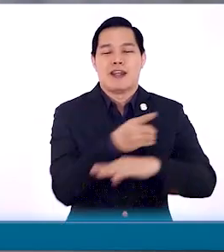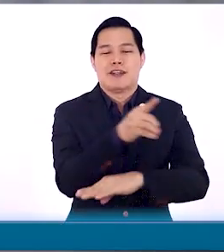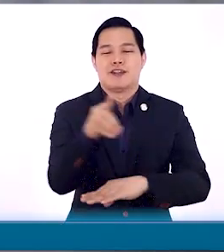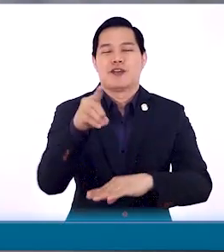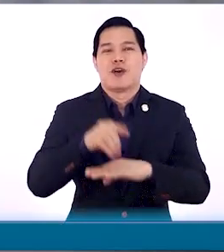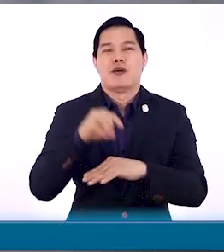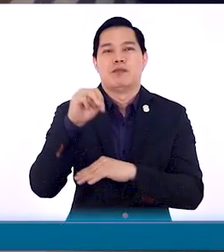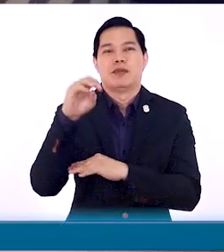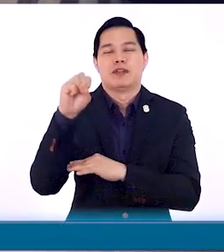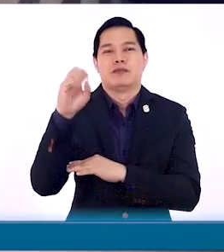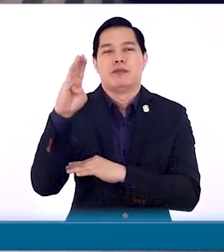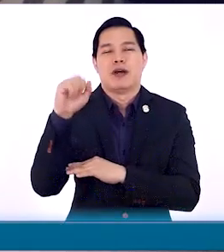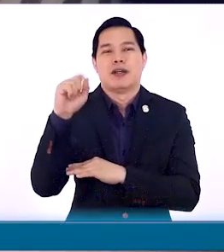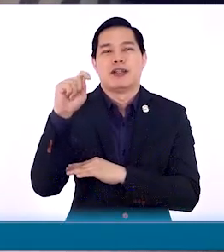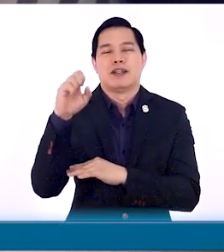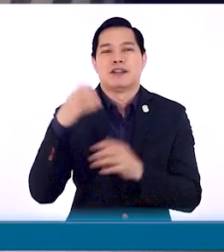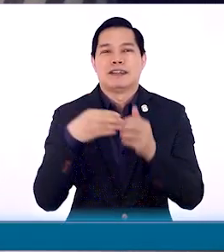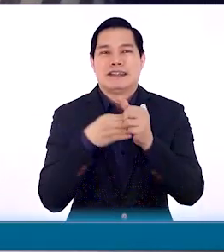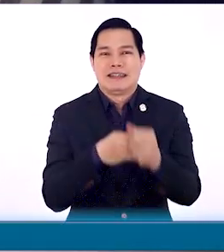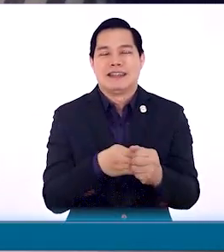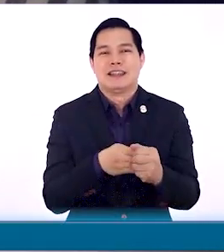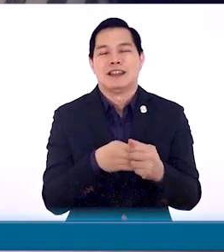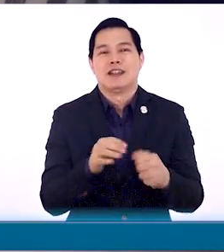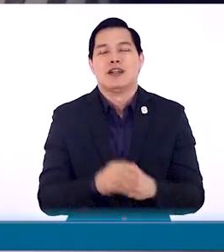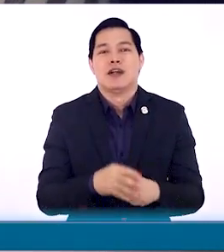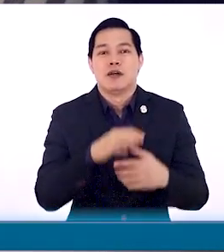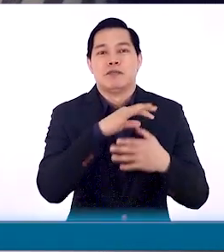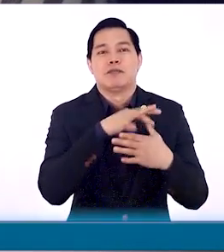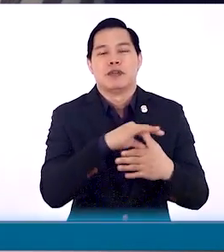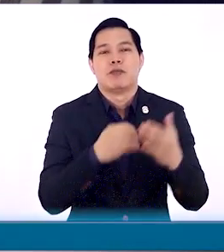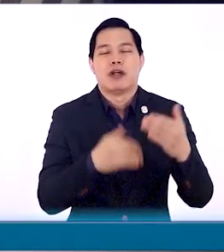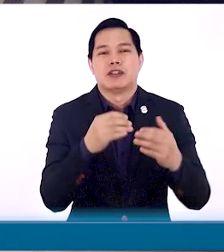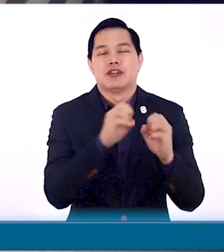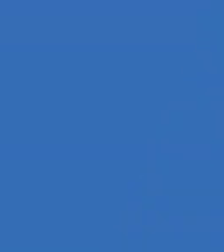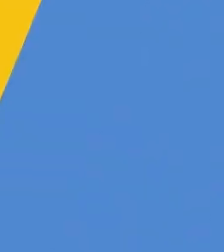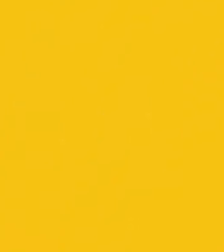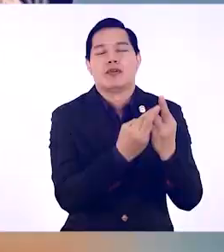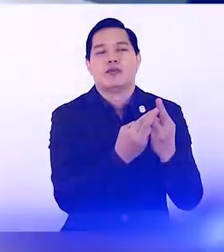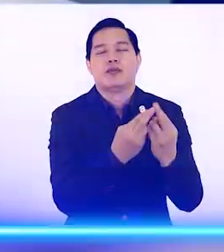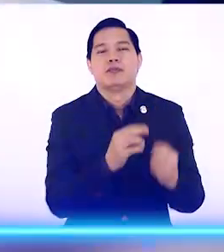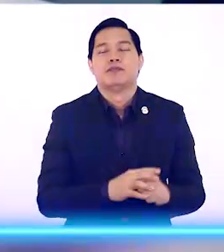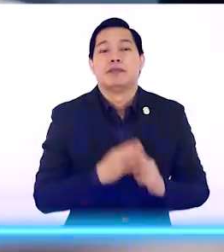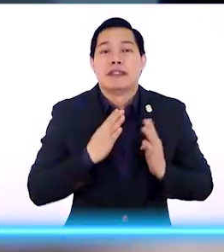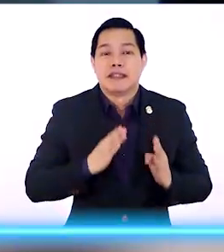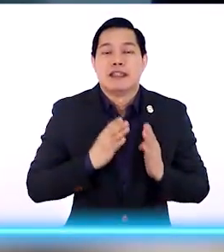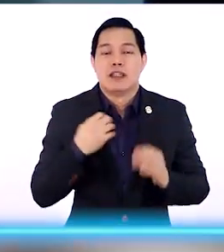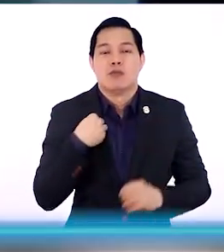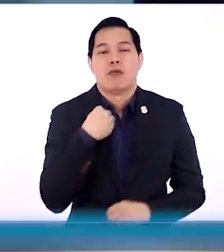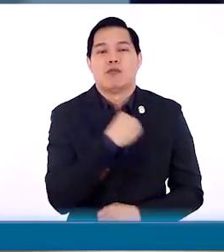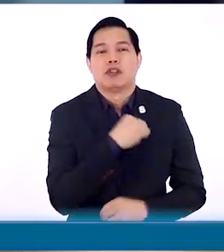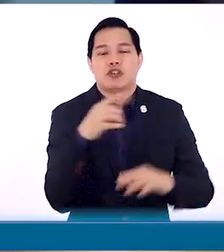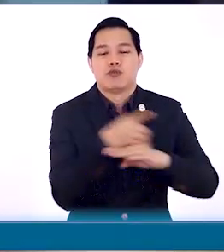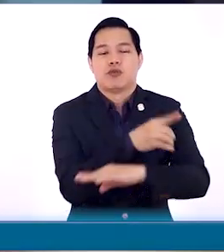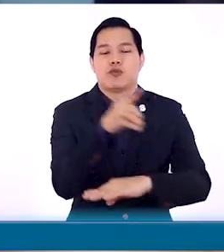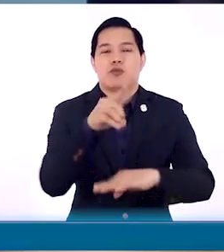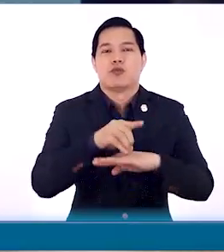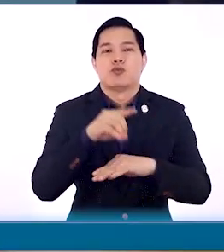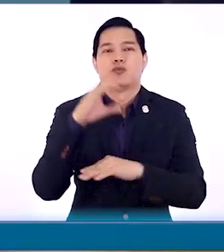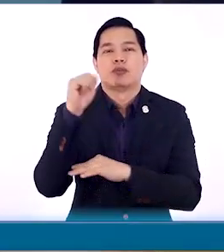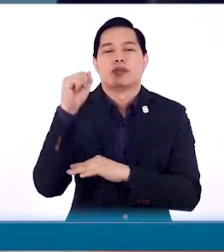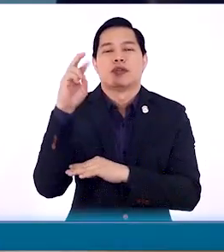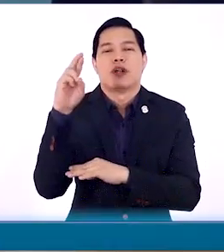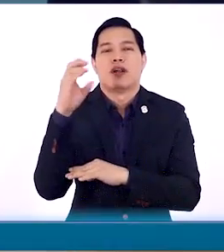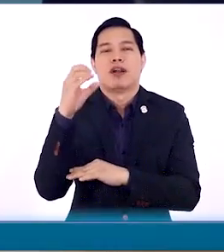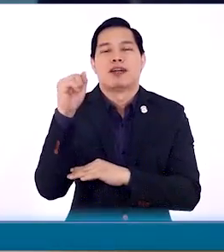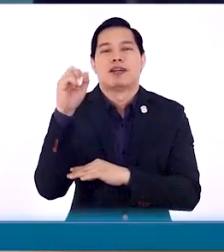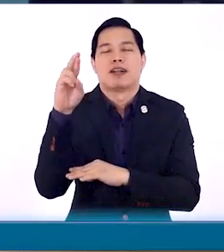of Masbate spearheaded a meat processing seminar. Binhi members in the district of Carcar City,